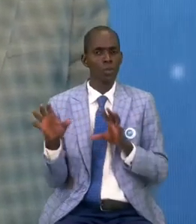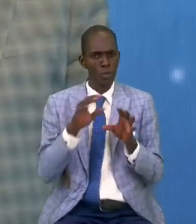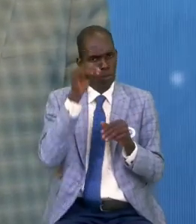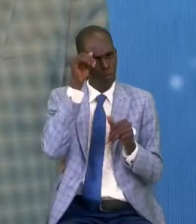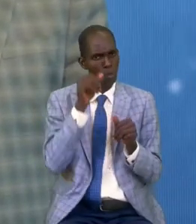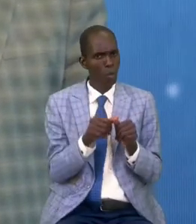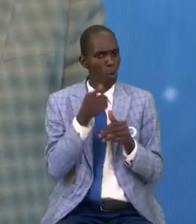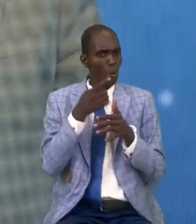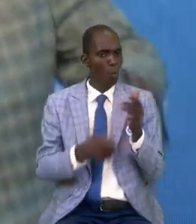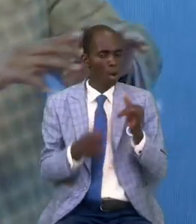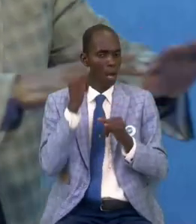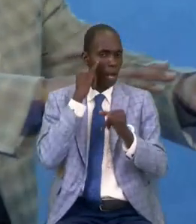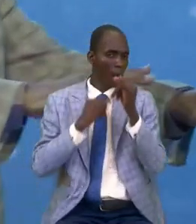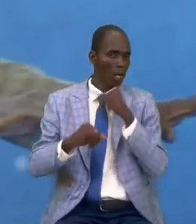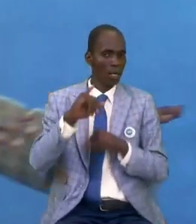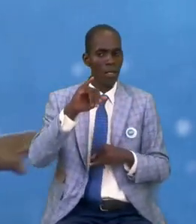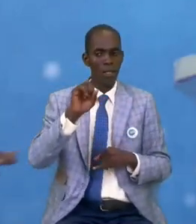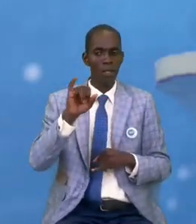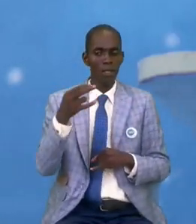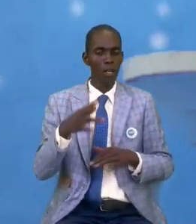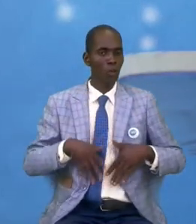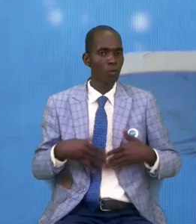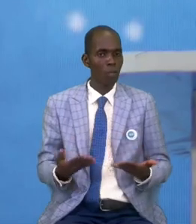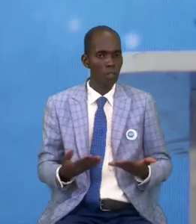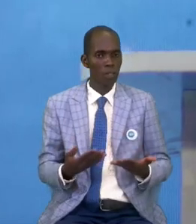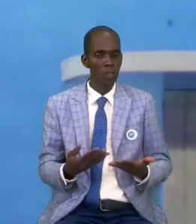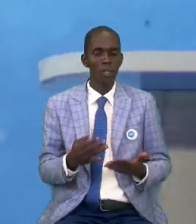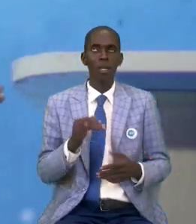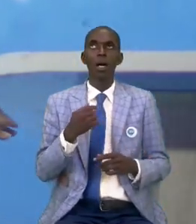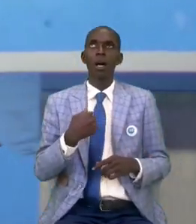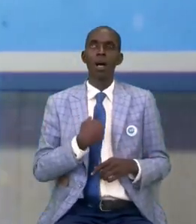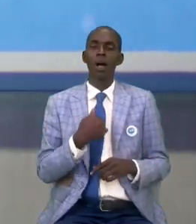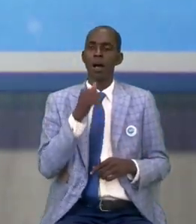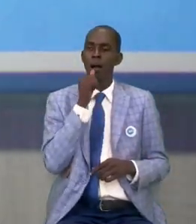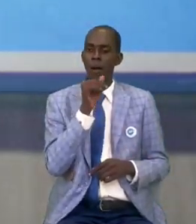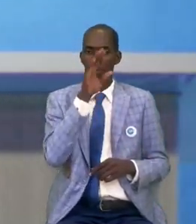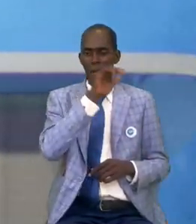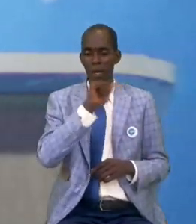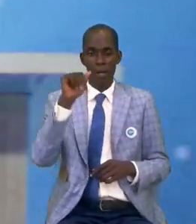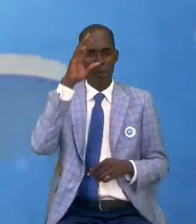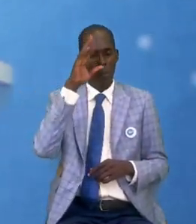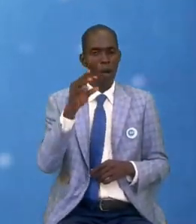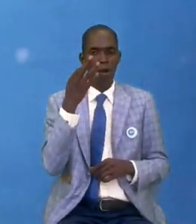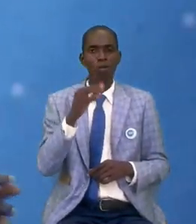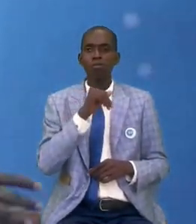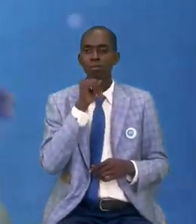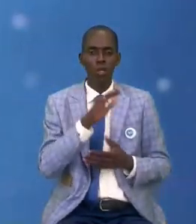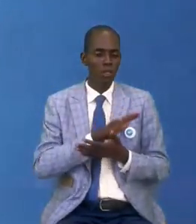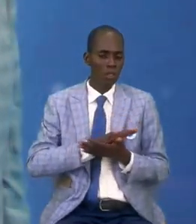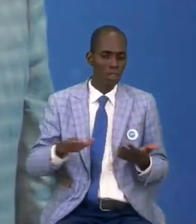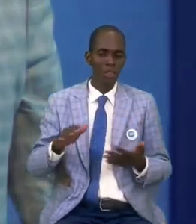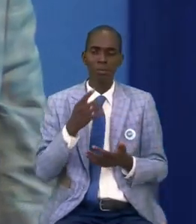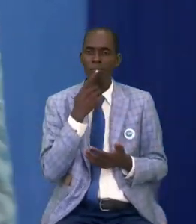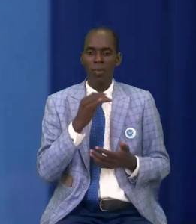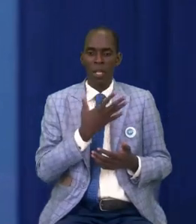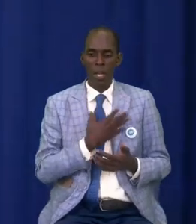of unclean lips, and I dwell in the midst of a people of unclean lips. And